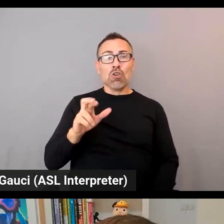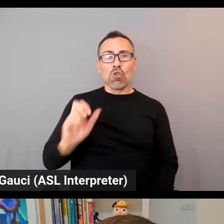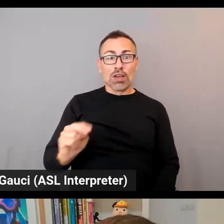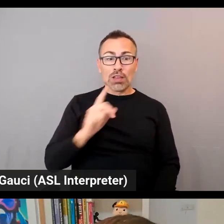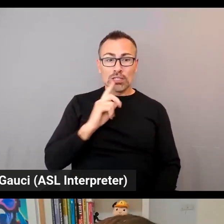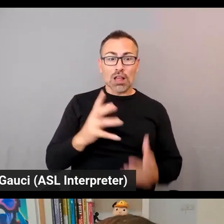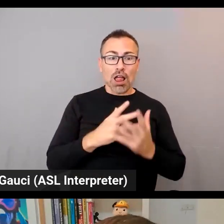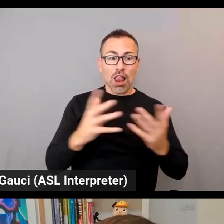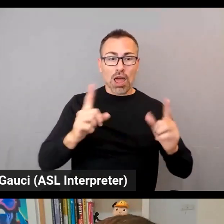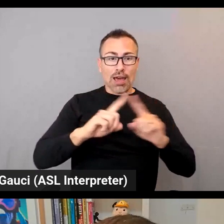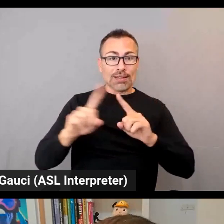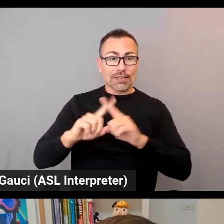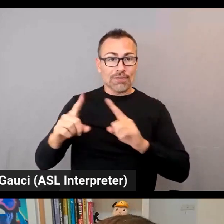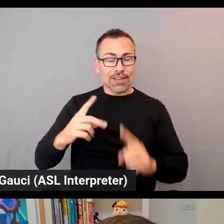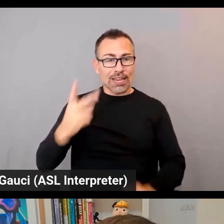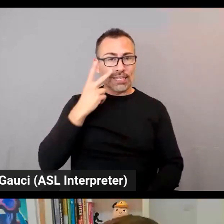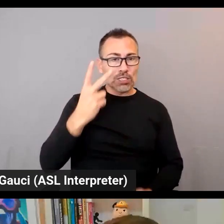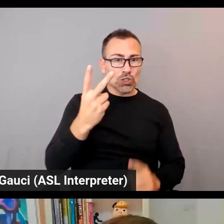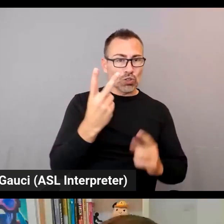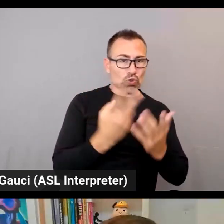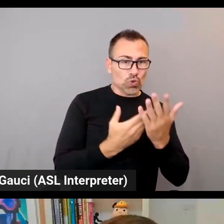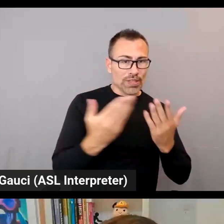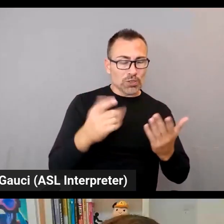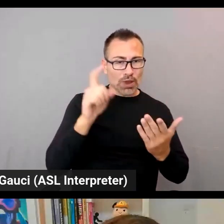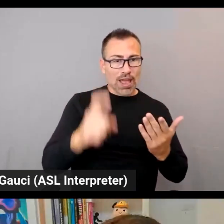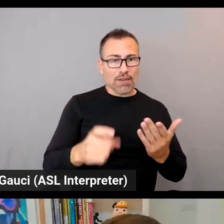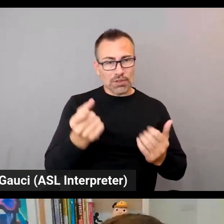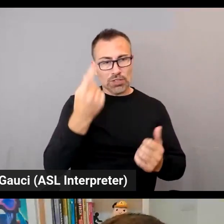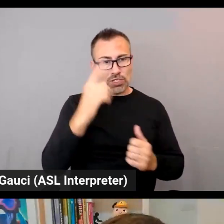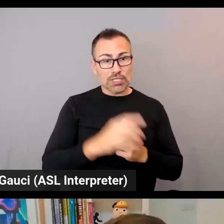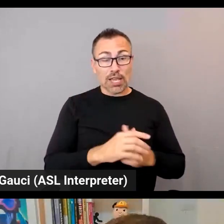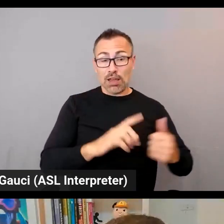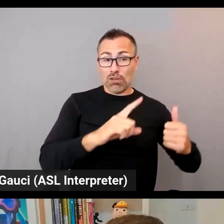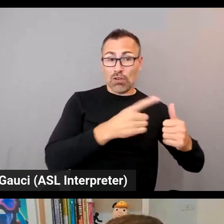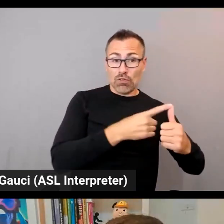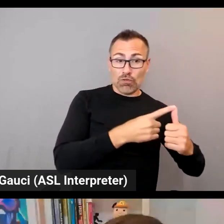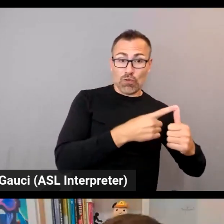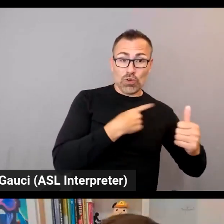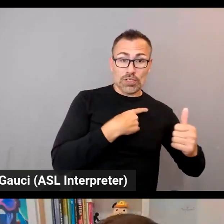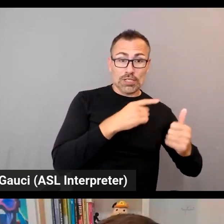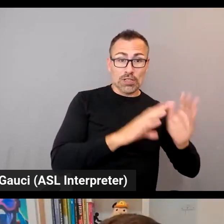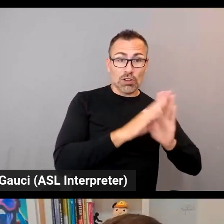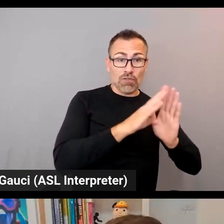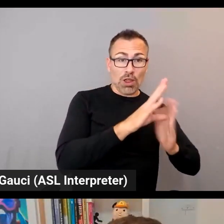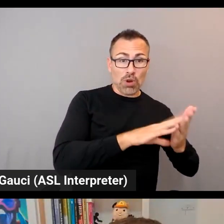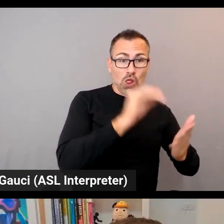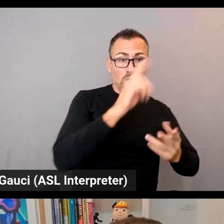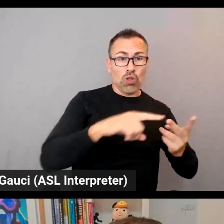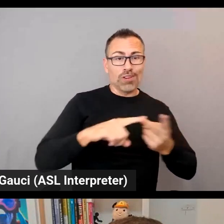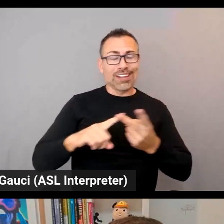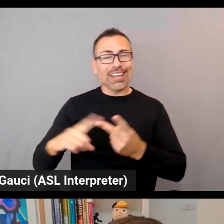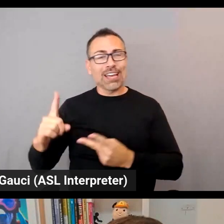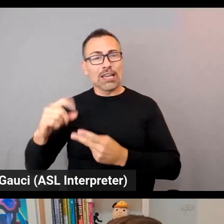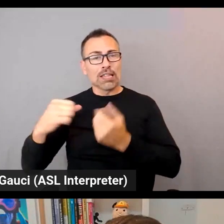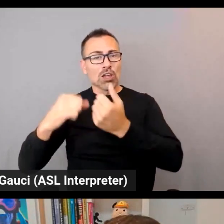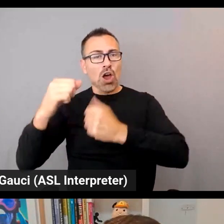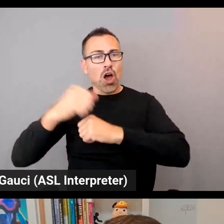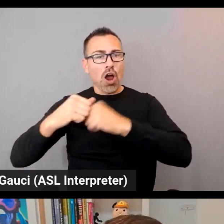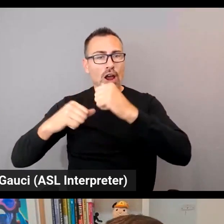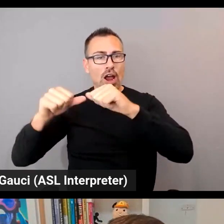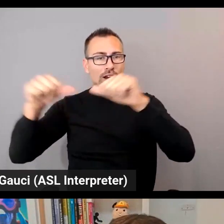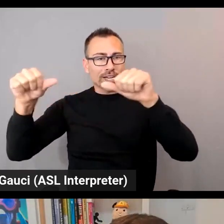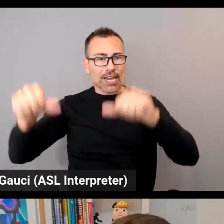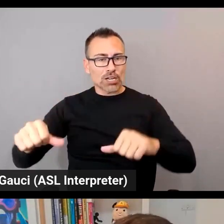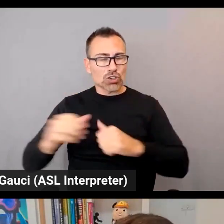big halves to kind of break that problem down. There's a developer learning event-driven architectures. So how do you build sort of a distributed application on a public